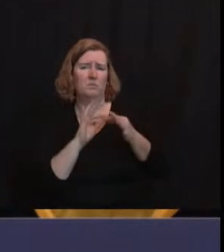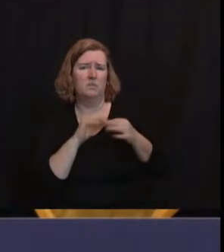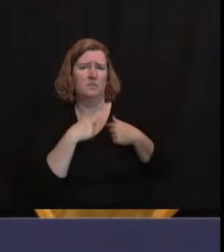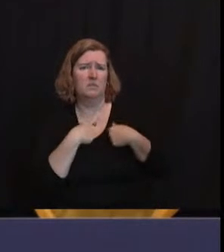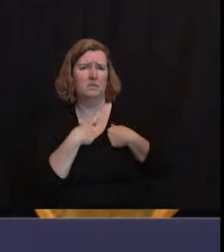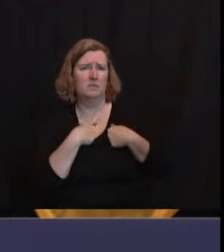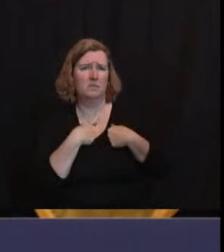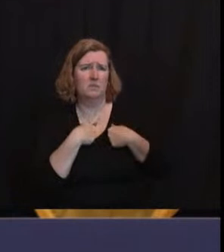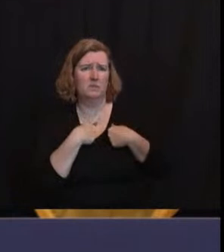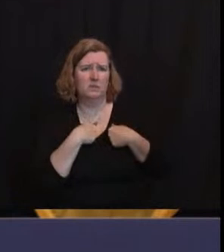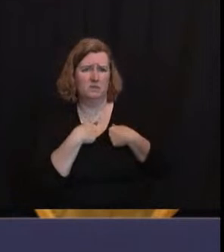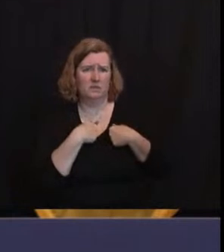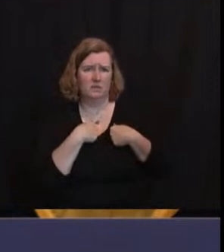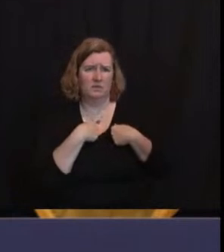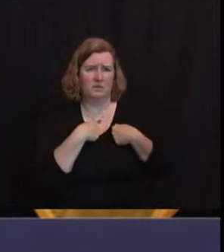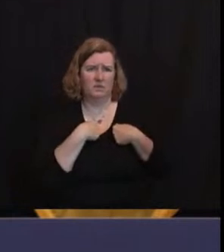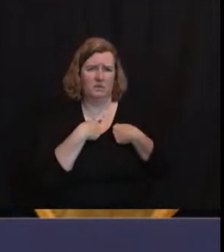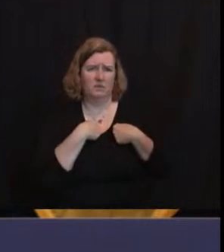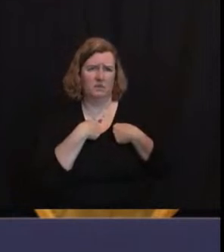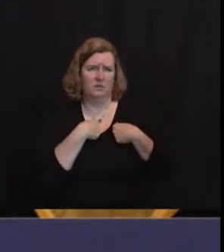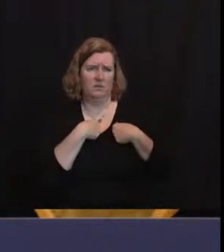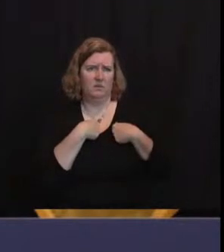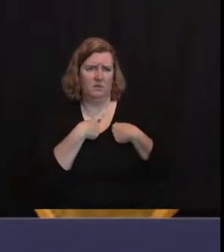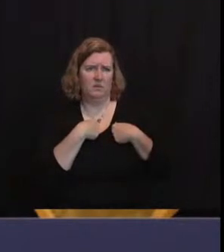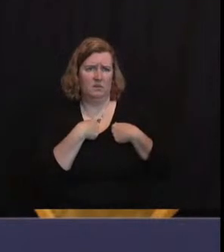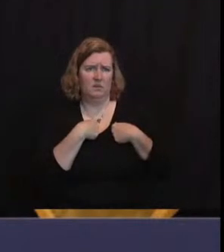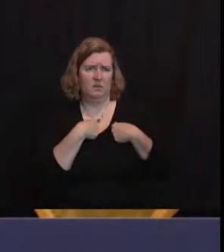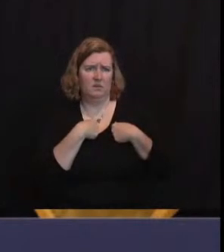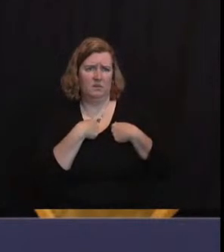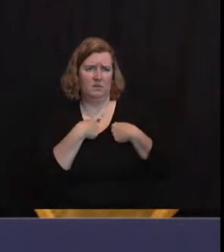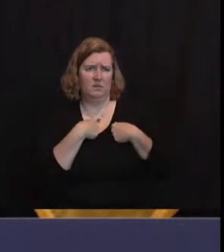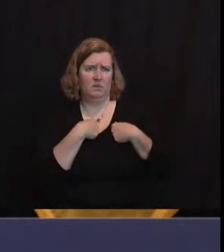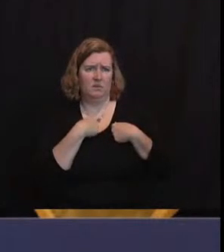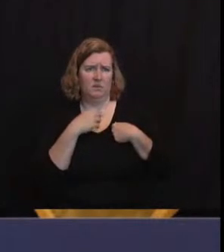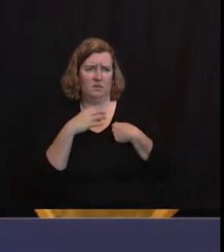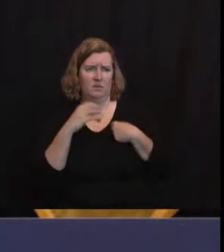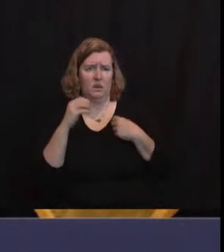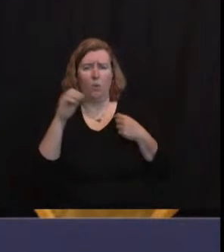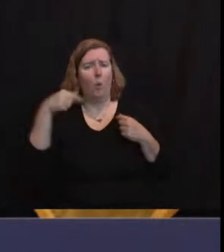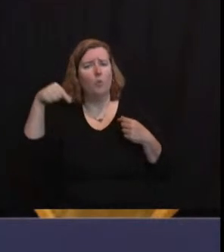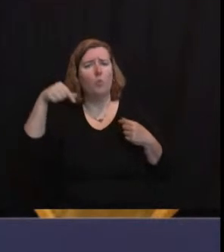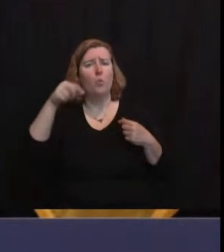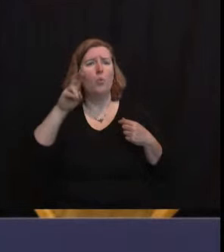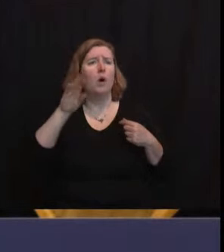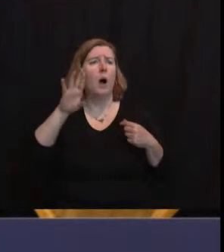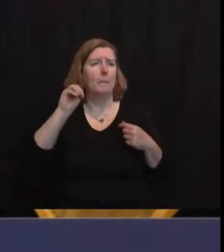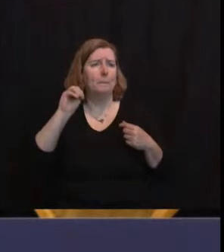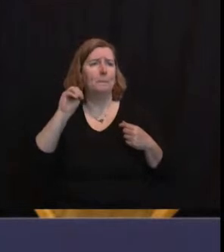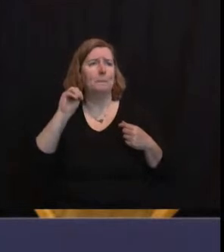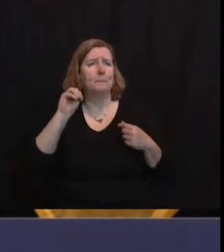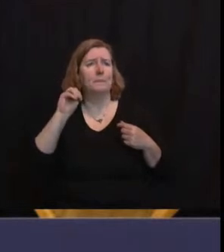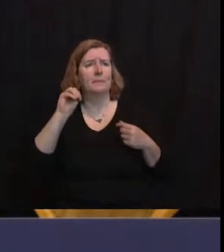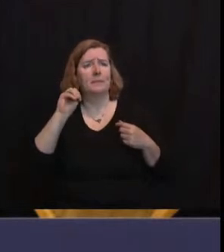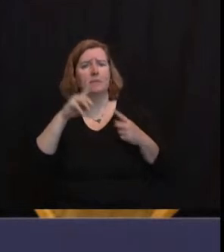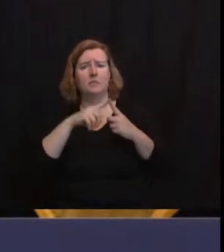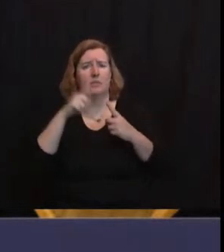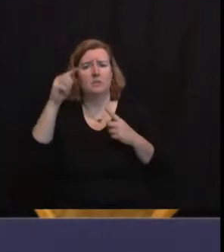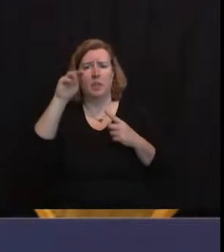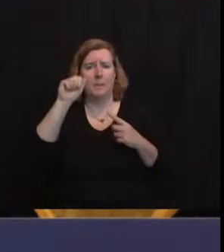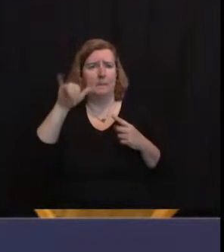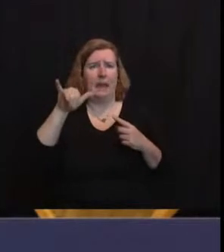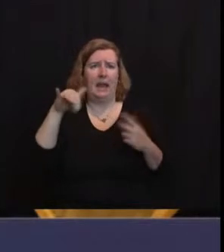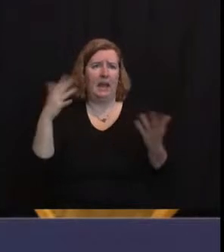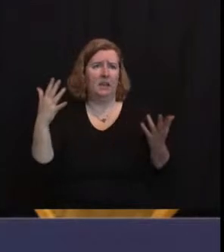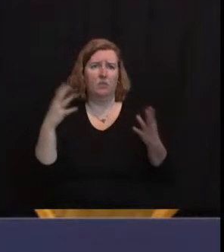sorry? There's no quorum until May, so not really? Yeah, but no update on that.